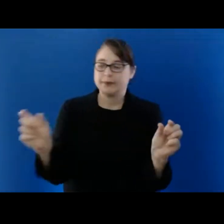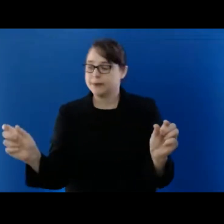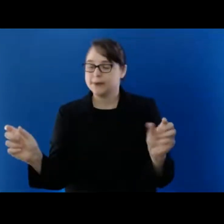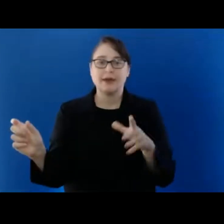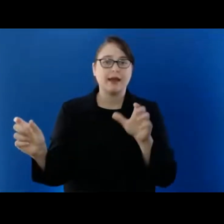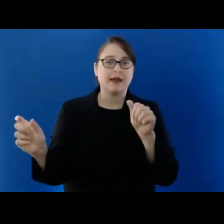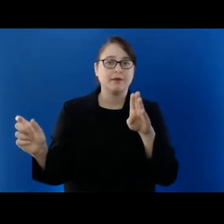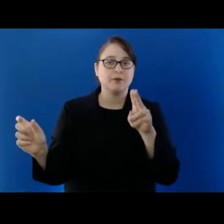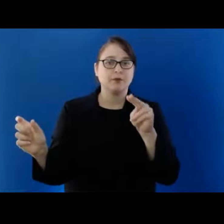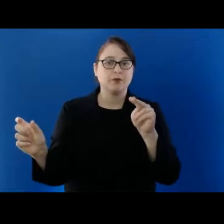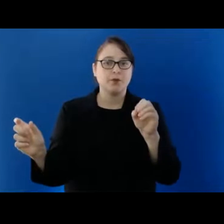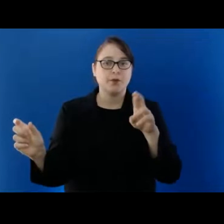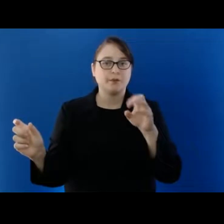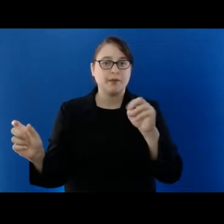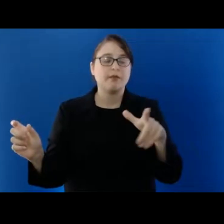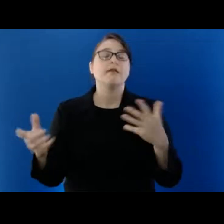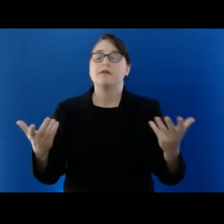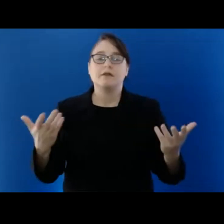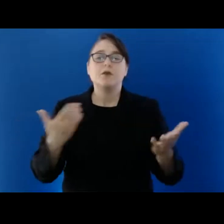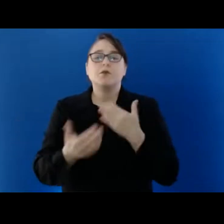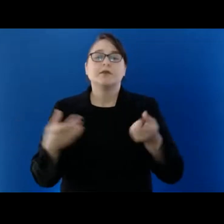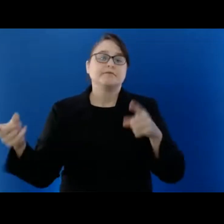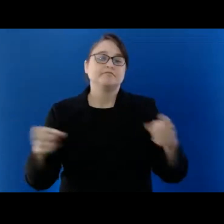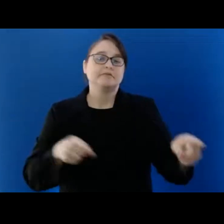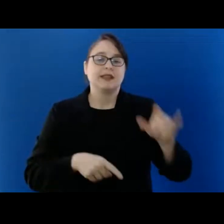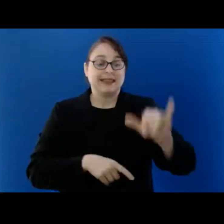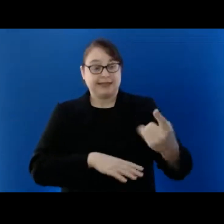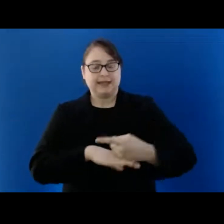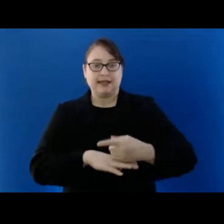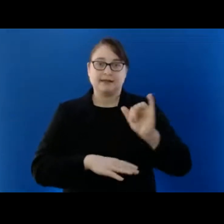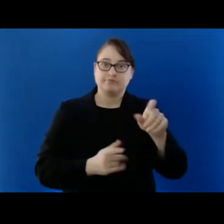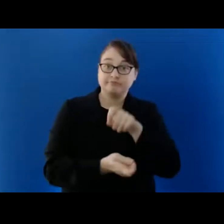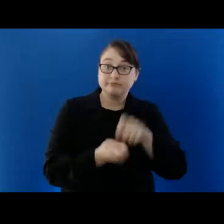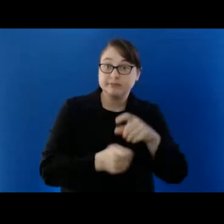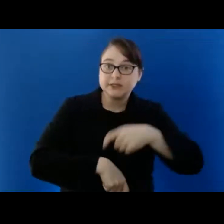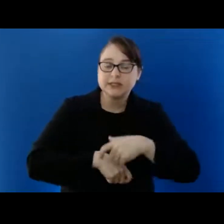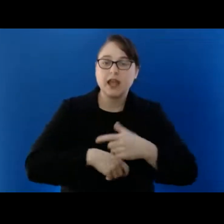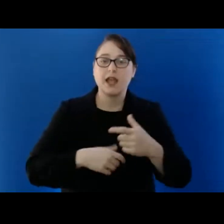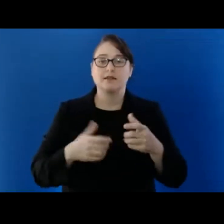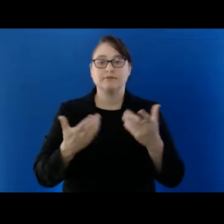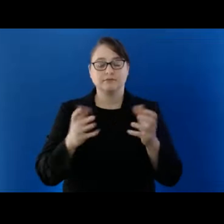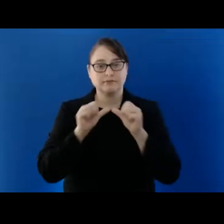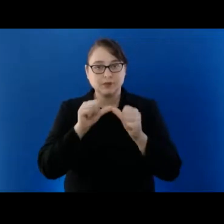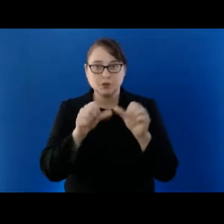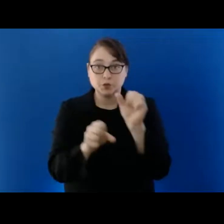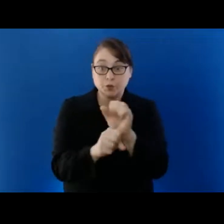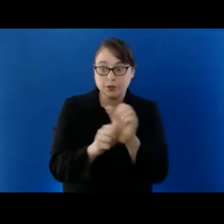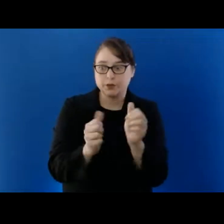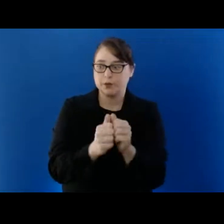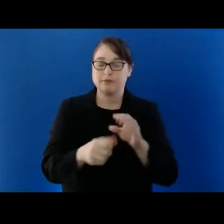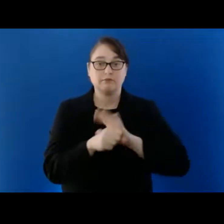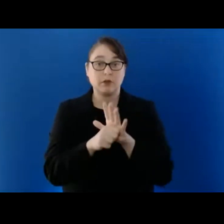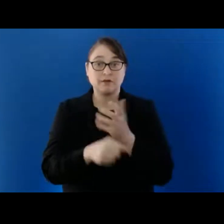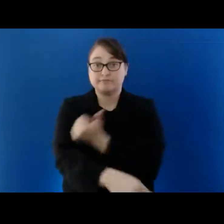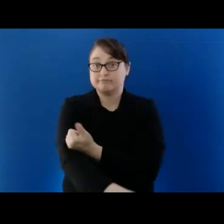the different, whatever's going on at that day and time. So whether it's continuing our work around COVID vaccinations, of course,